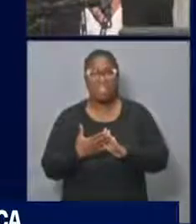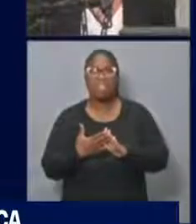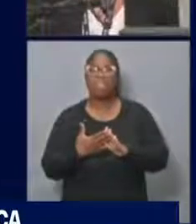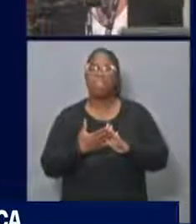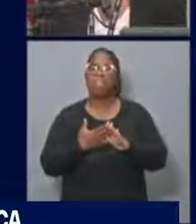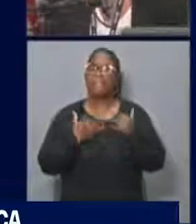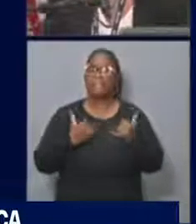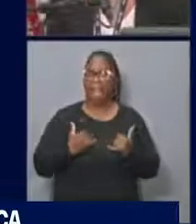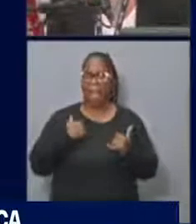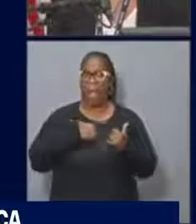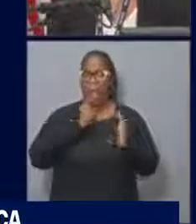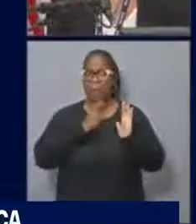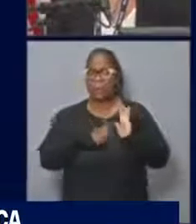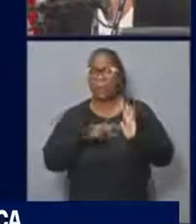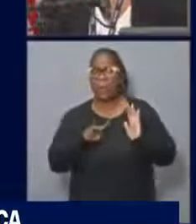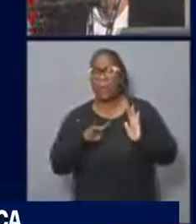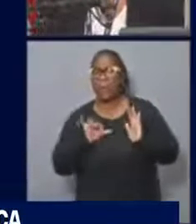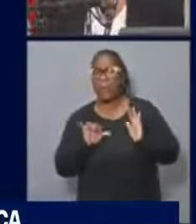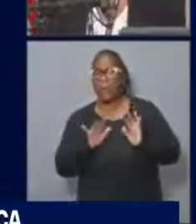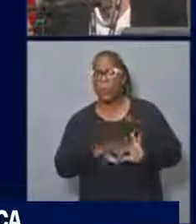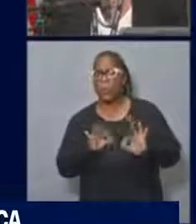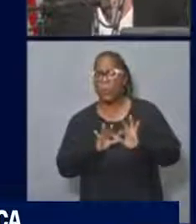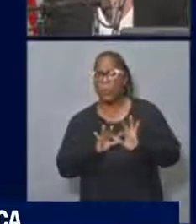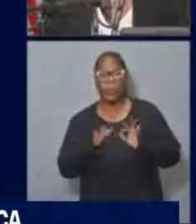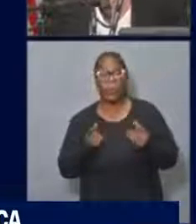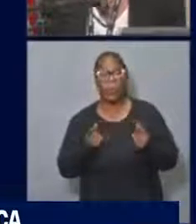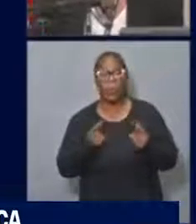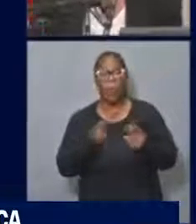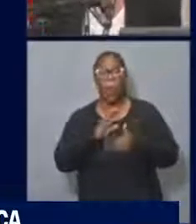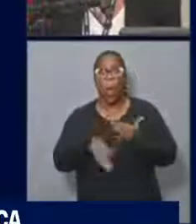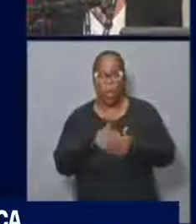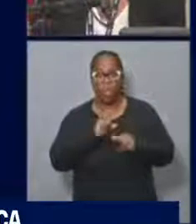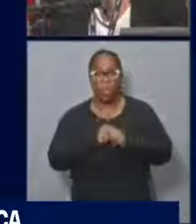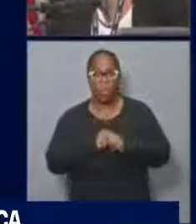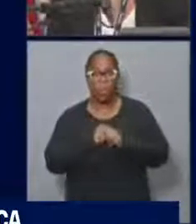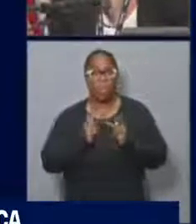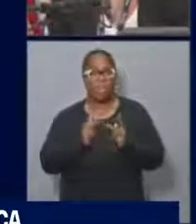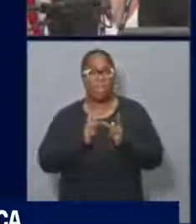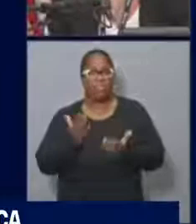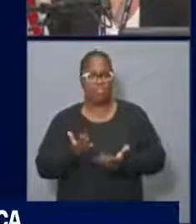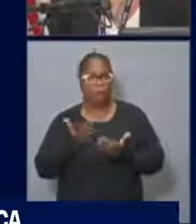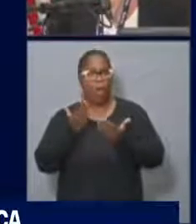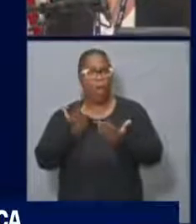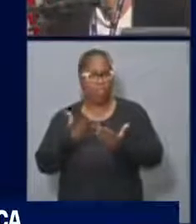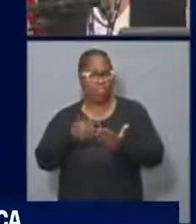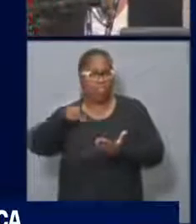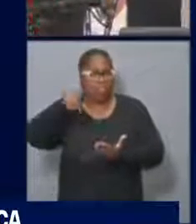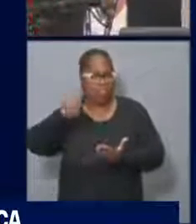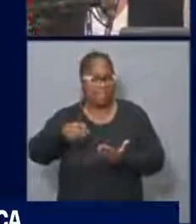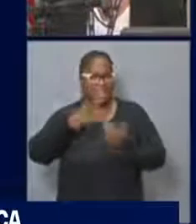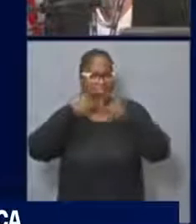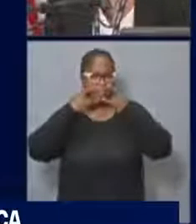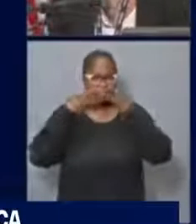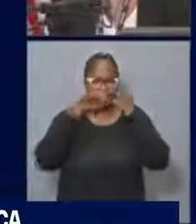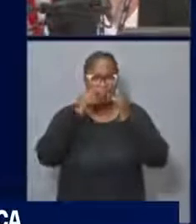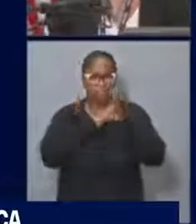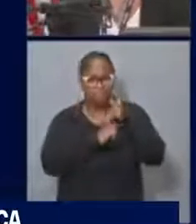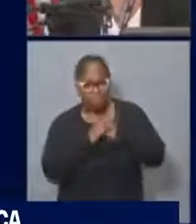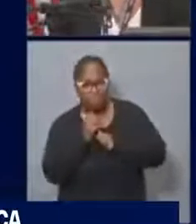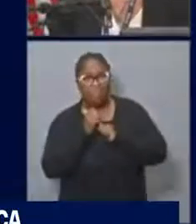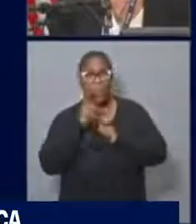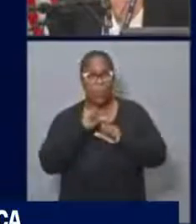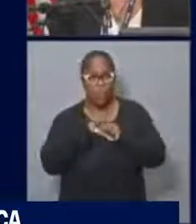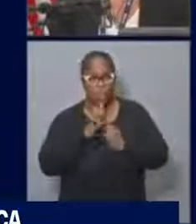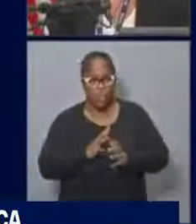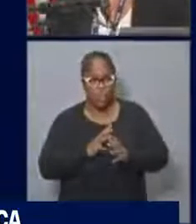all workplaces offer essential protections to every single worker. And the second thing we need to do is to deploy